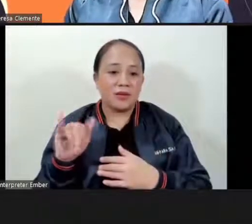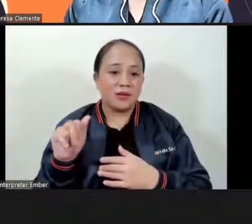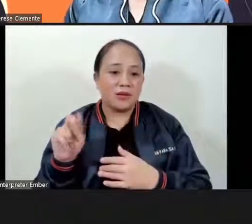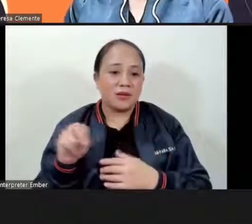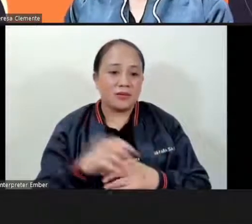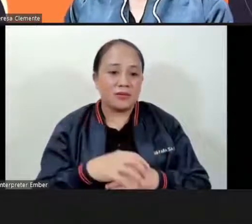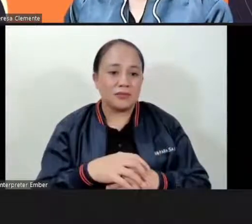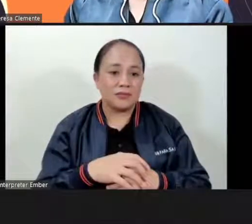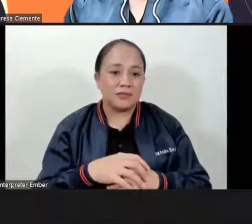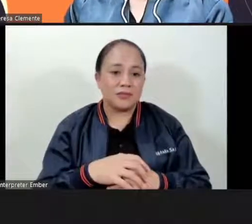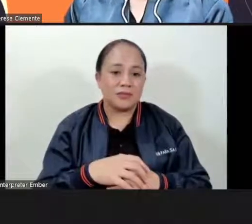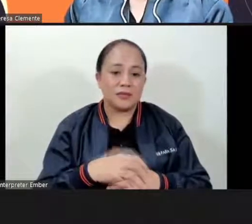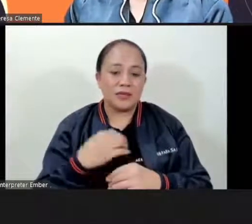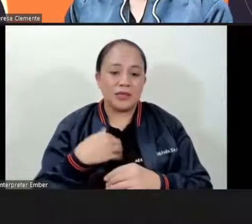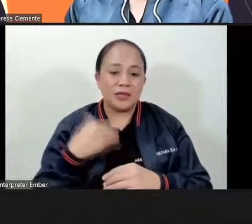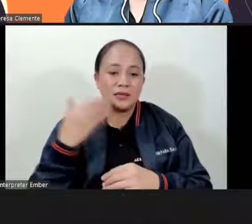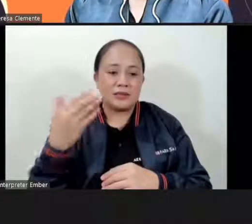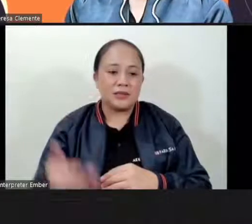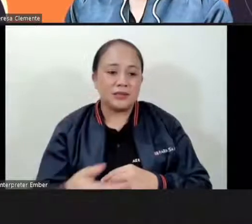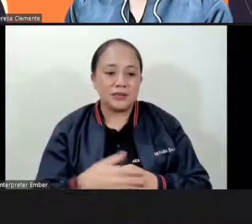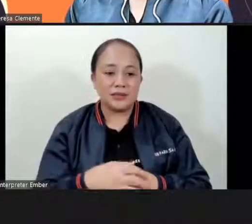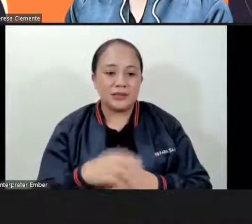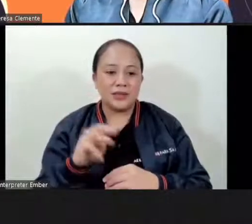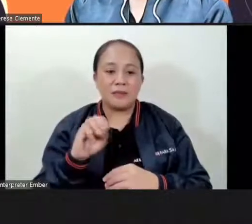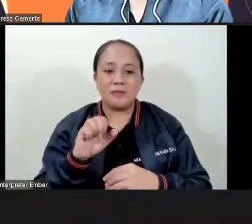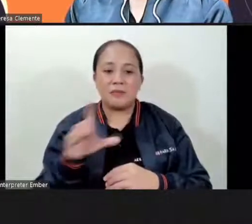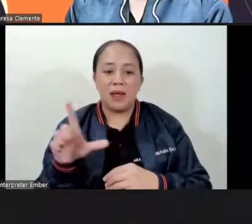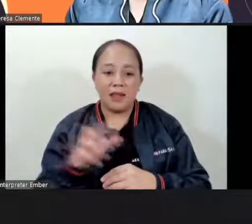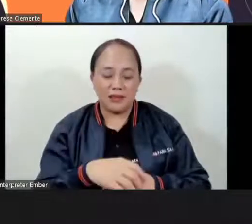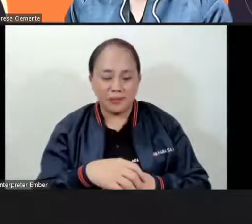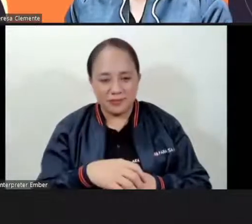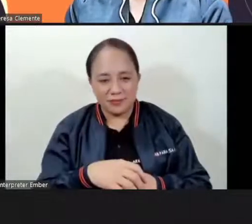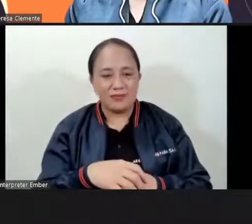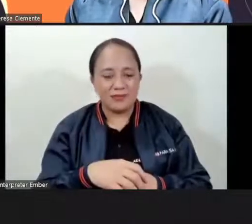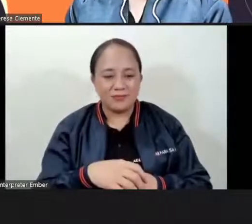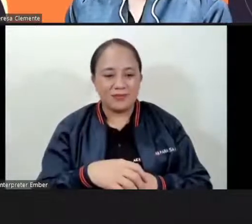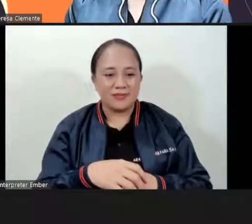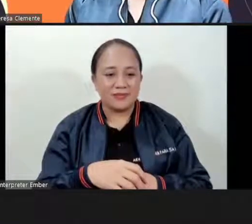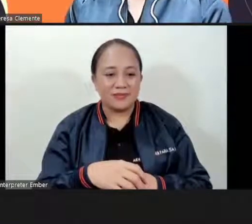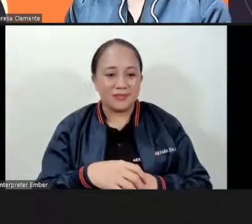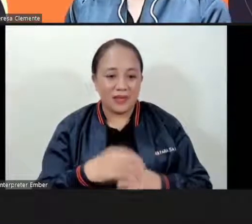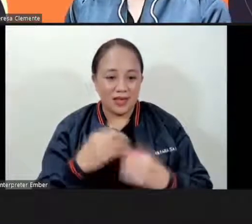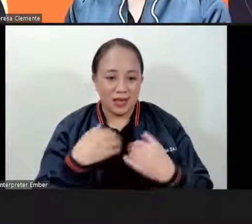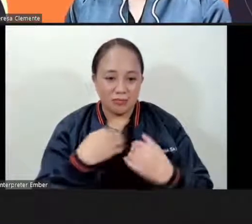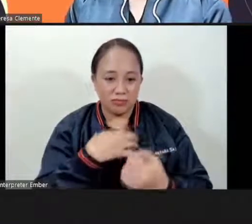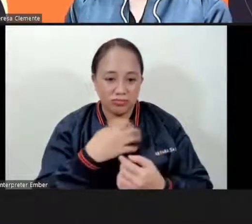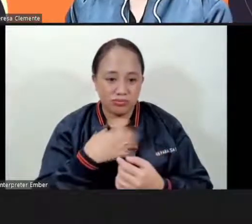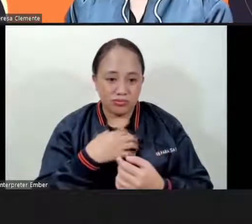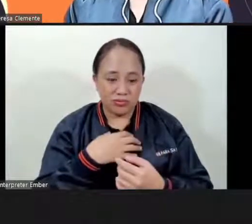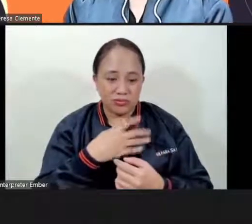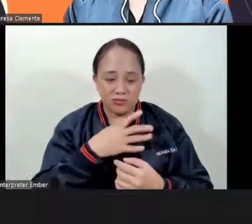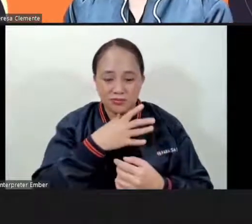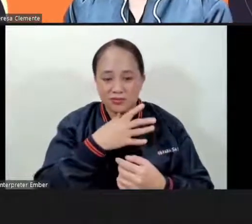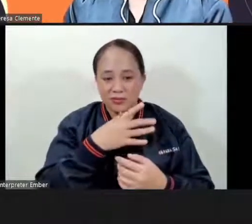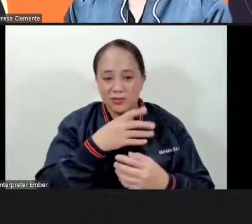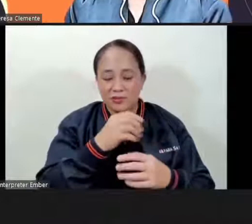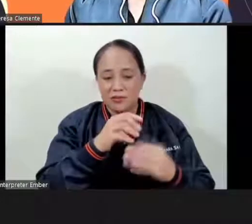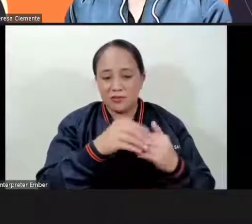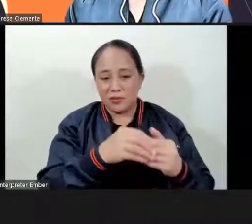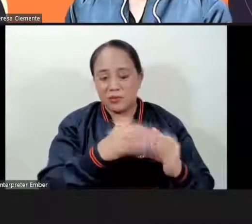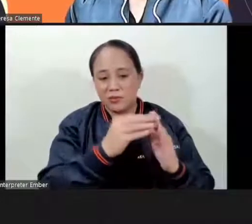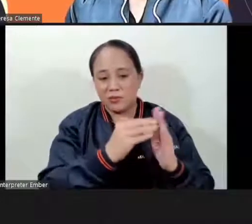clamor for training for teachers and guidance counselors. Meron po ba daw yun? Actually, the 4